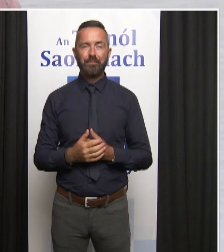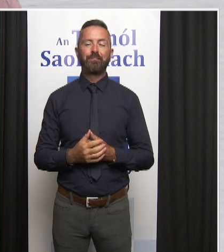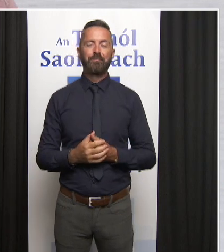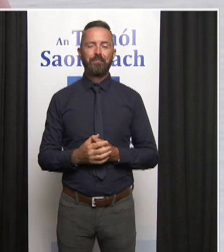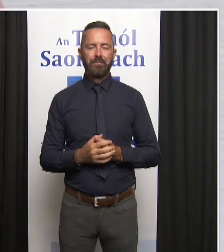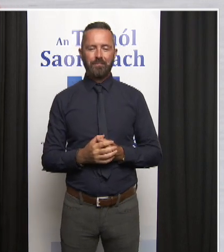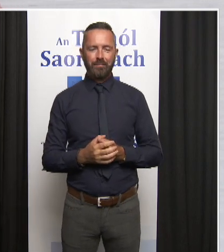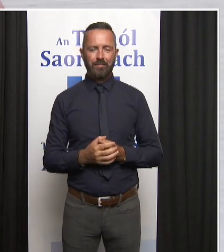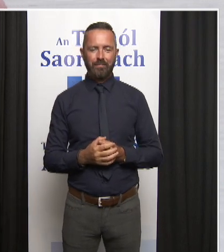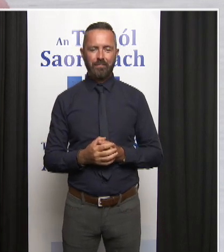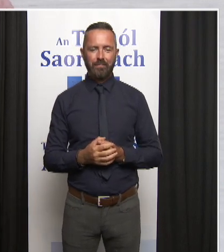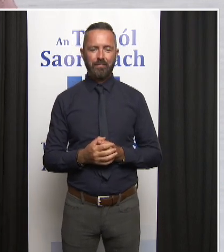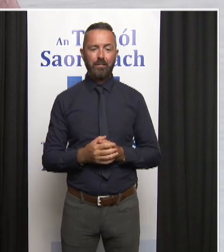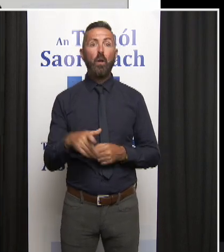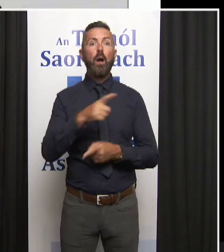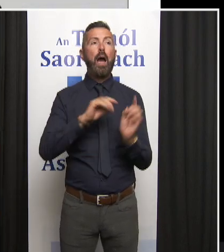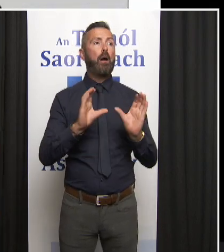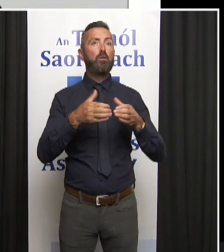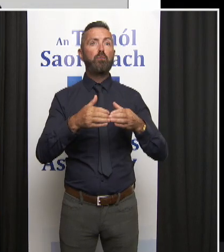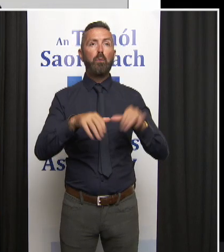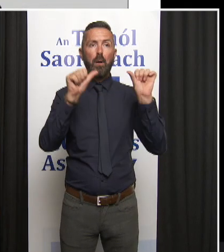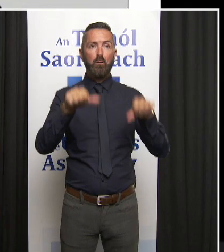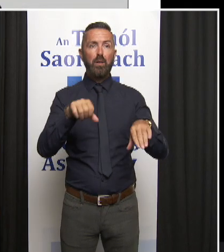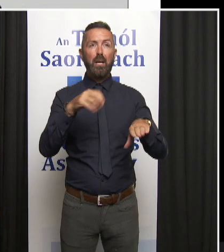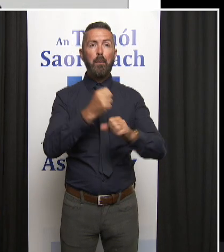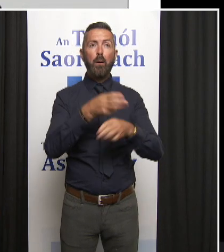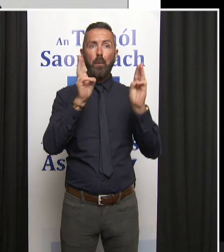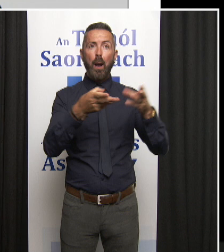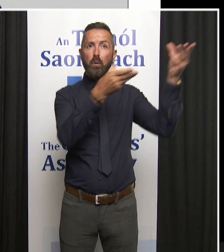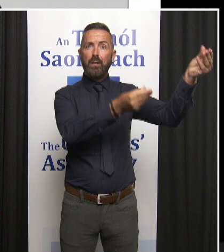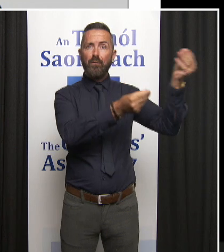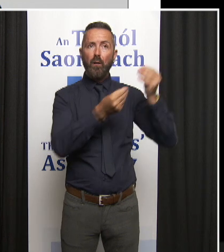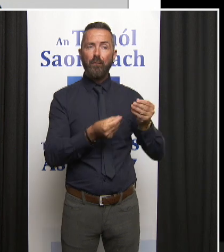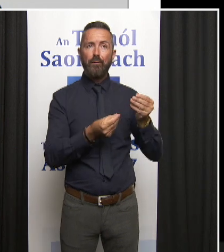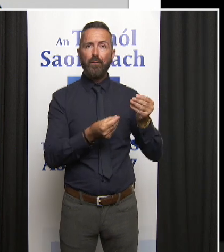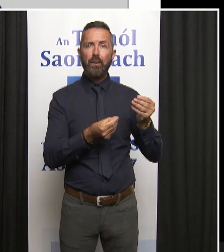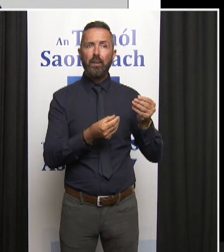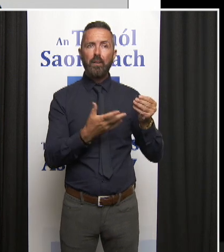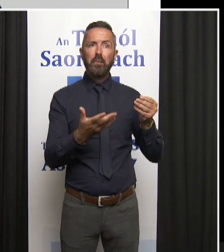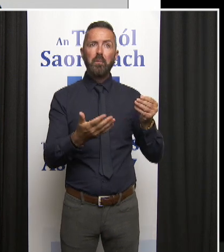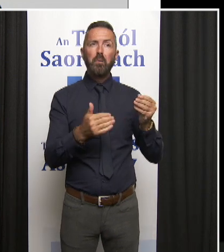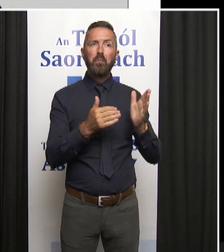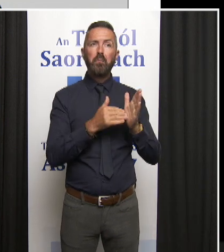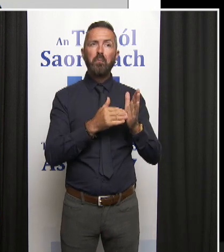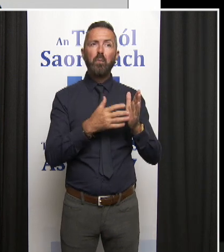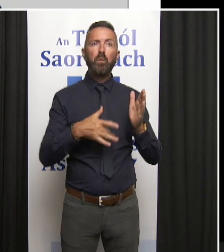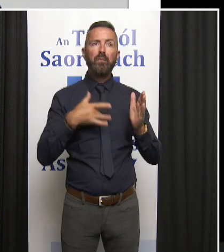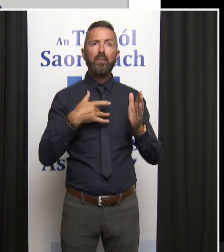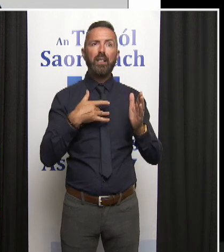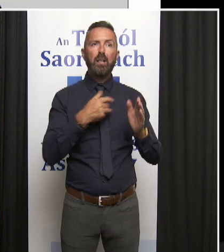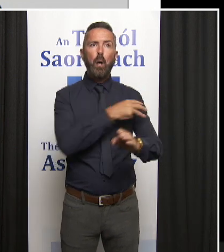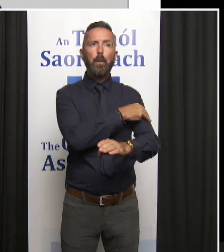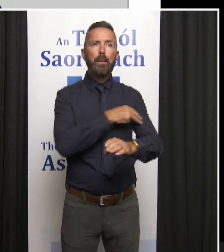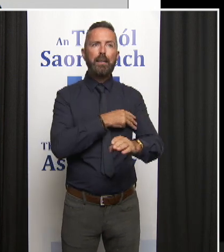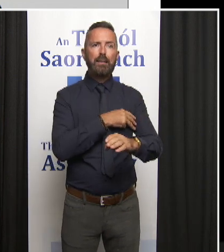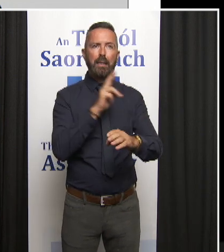So our group generally agreed about the powers that can be devolved. Yeah, we agreed that policing could come in at a later date.